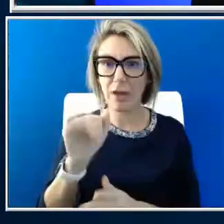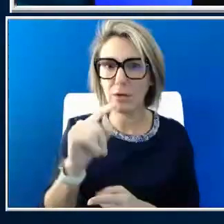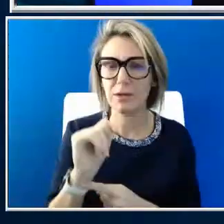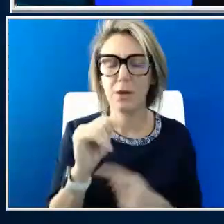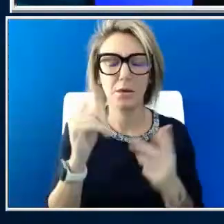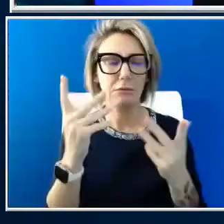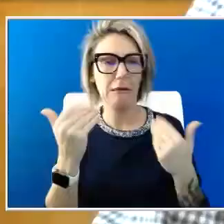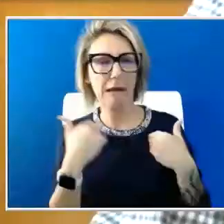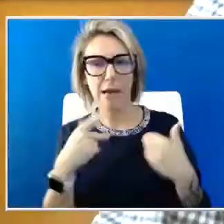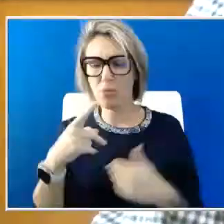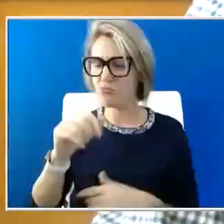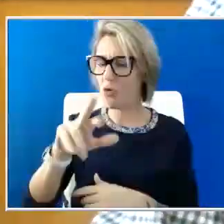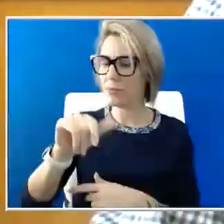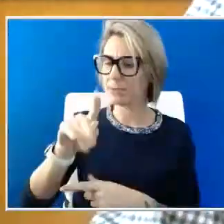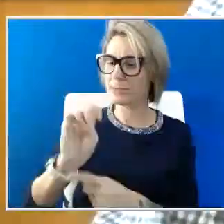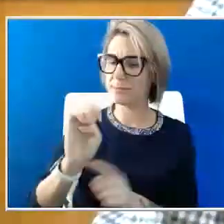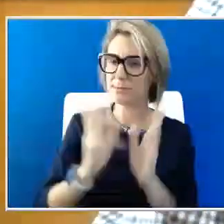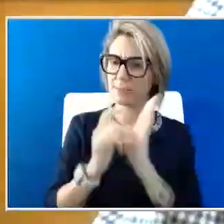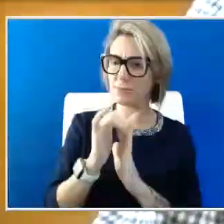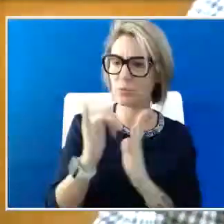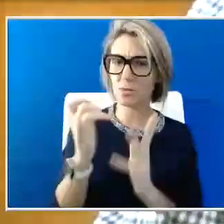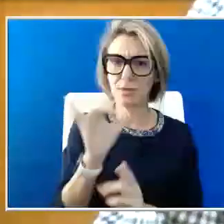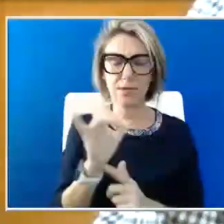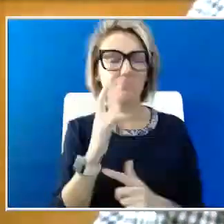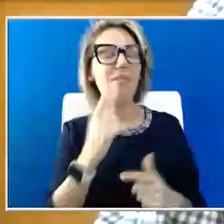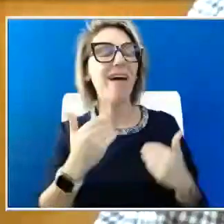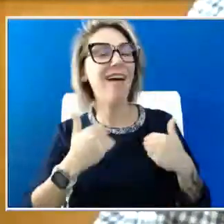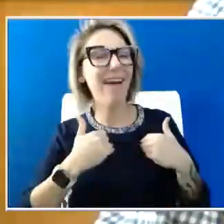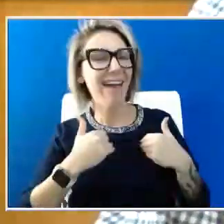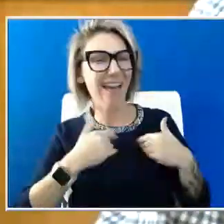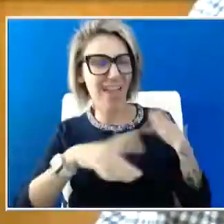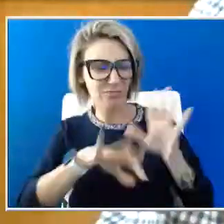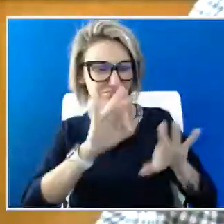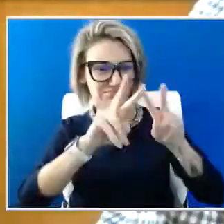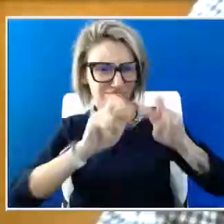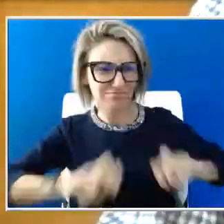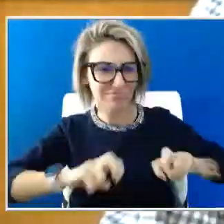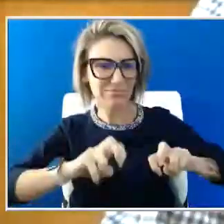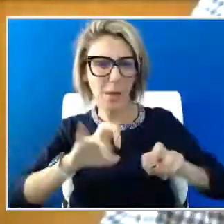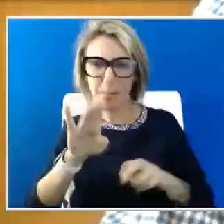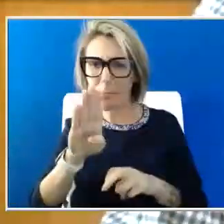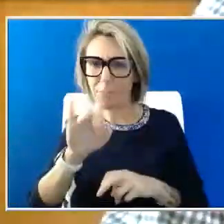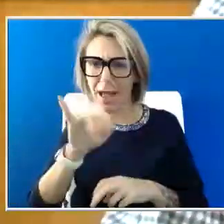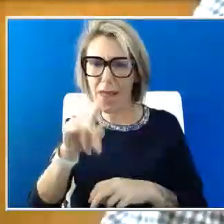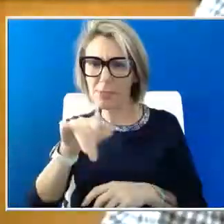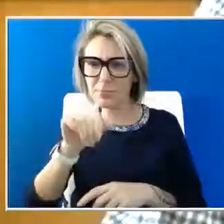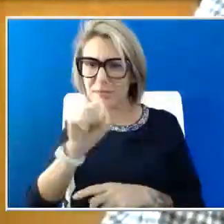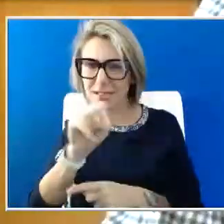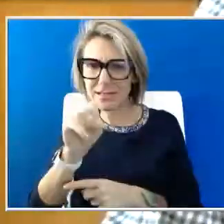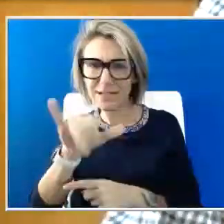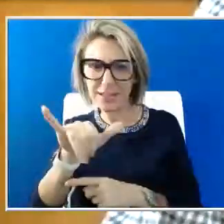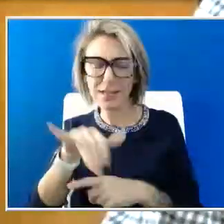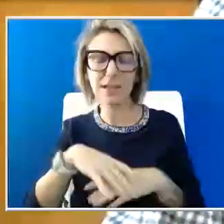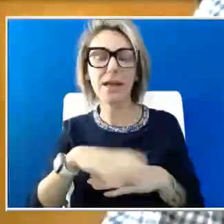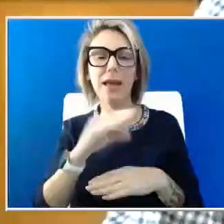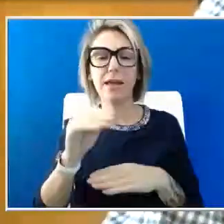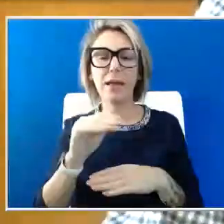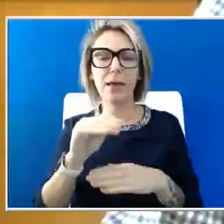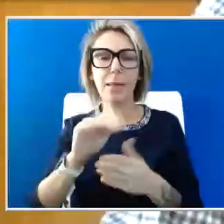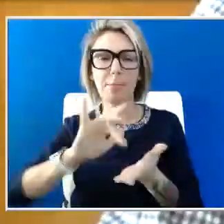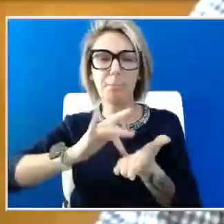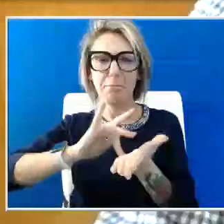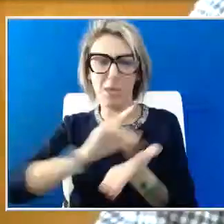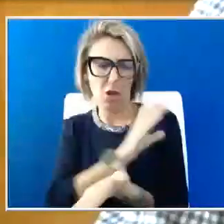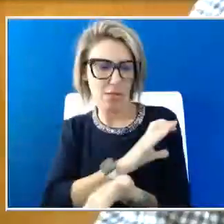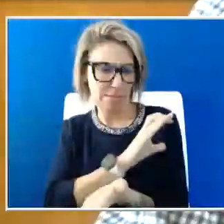like? I had a biopsy at at the medical clinic in Fremont,